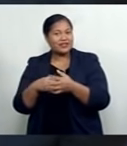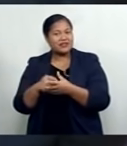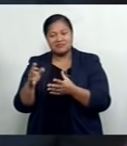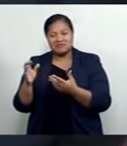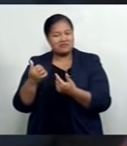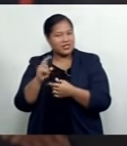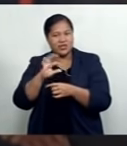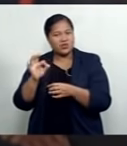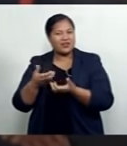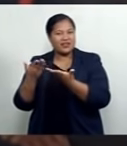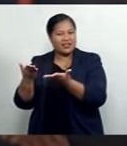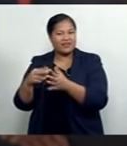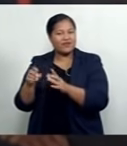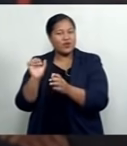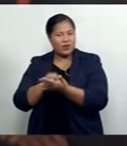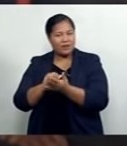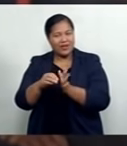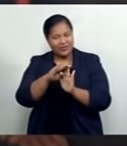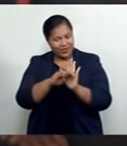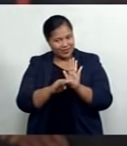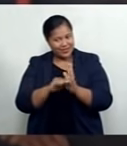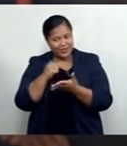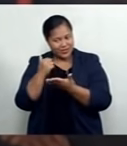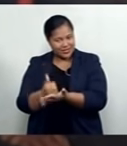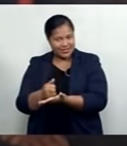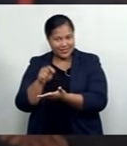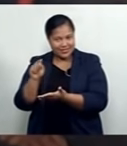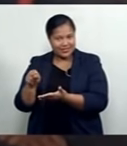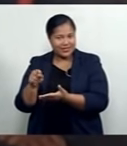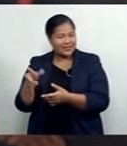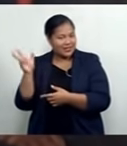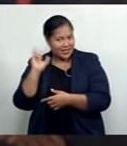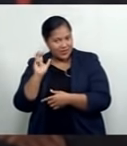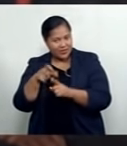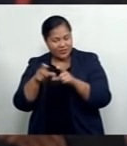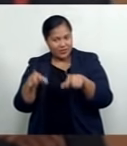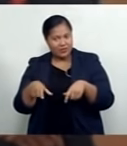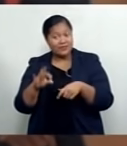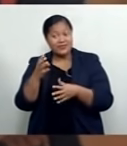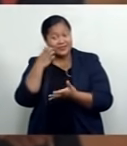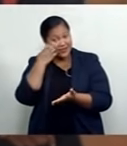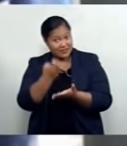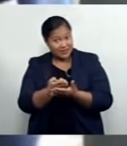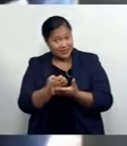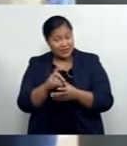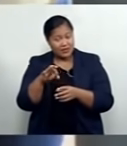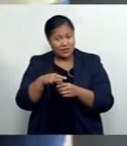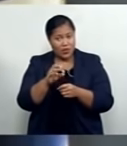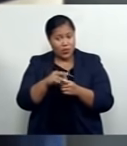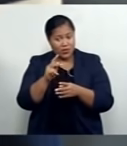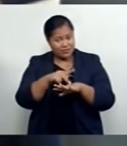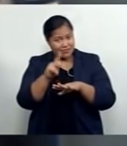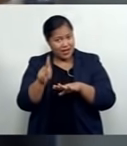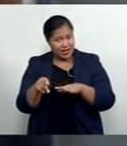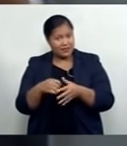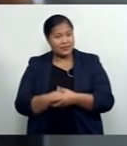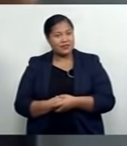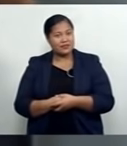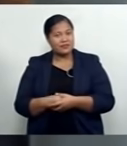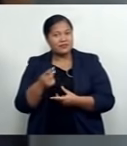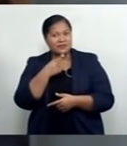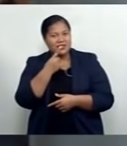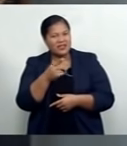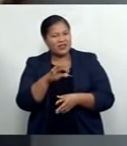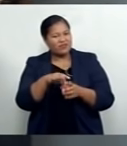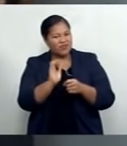disclose materials that would assist in the proceedings. These include evidence of the vote in Parliament, where the defendant is alleged to have